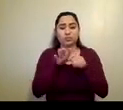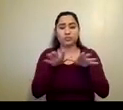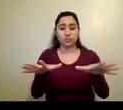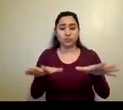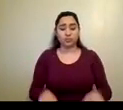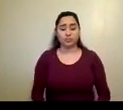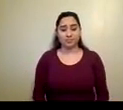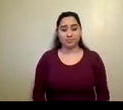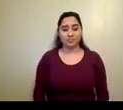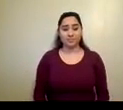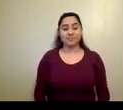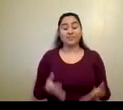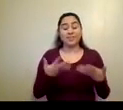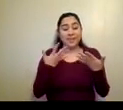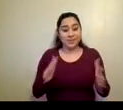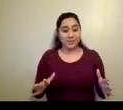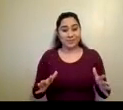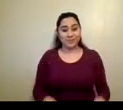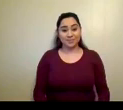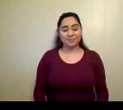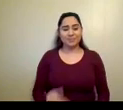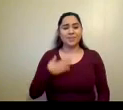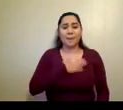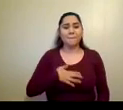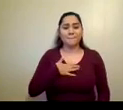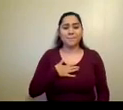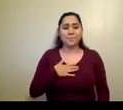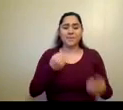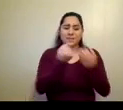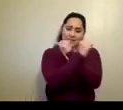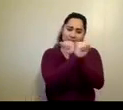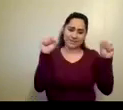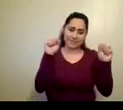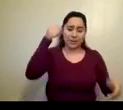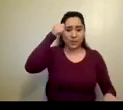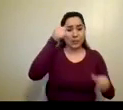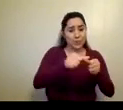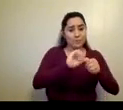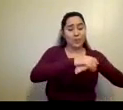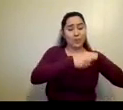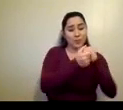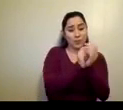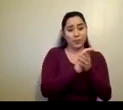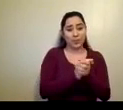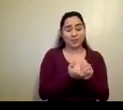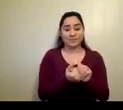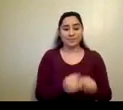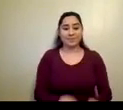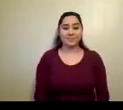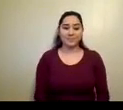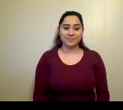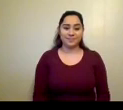of this presentation. Please stay safe and remember to wash your hands and maintain proper hygiene.